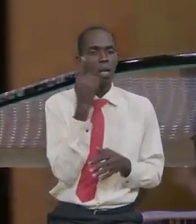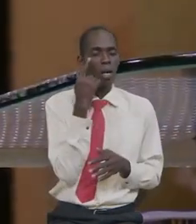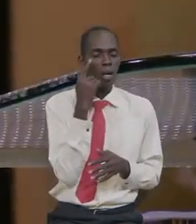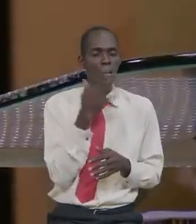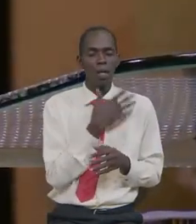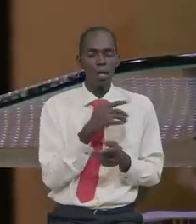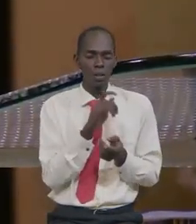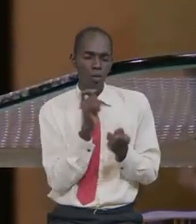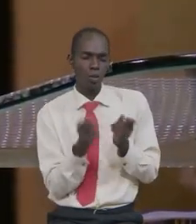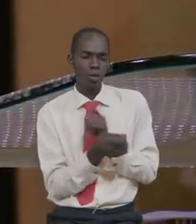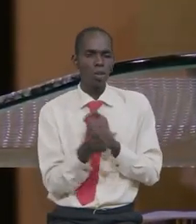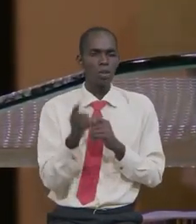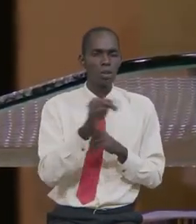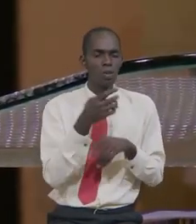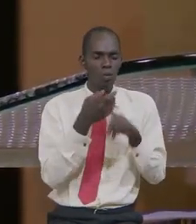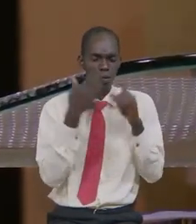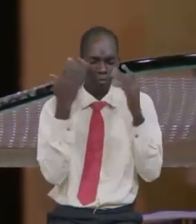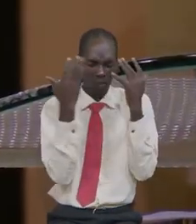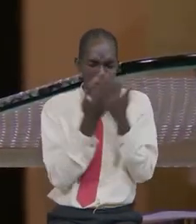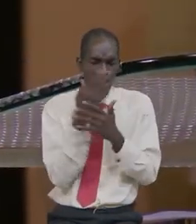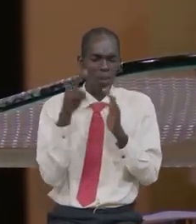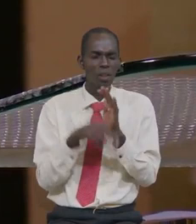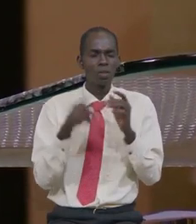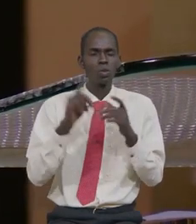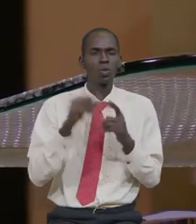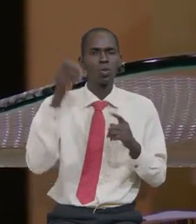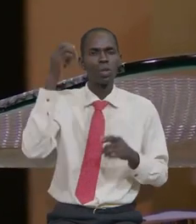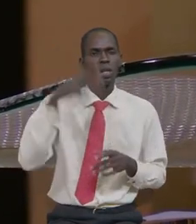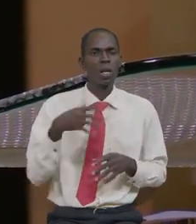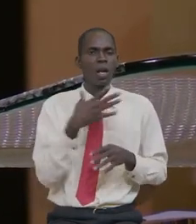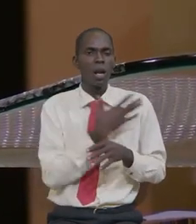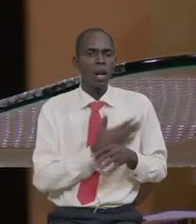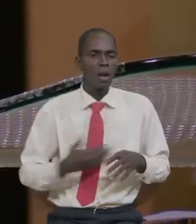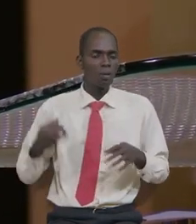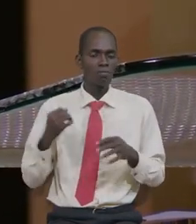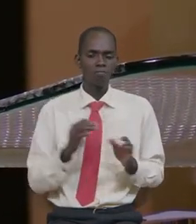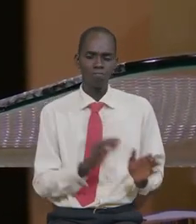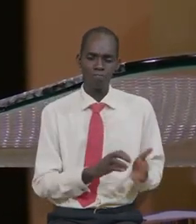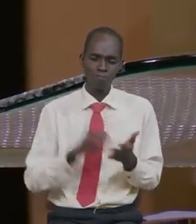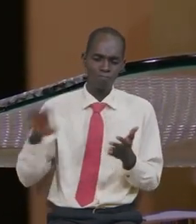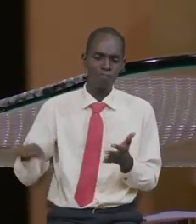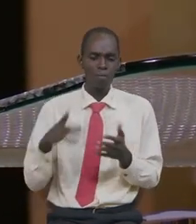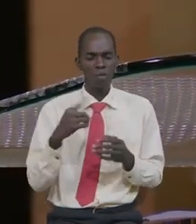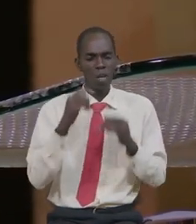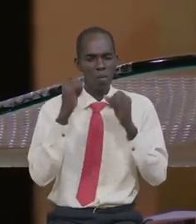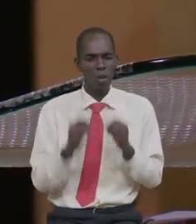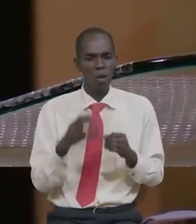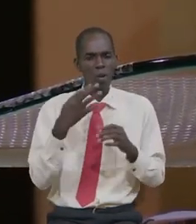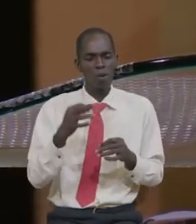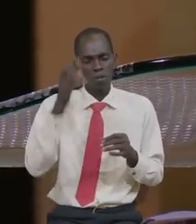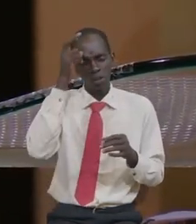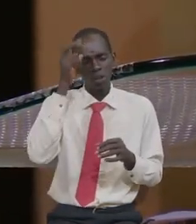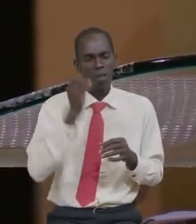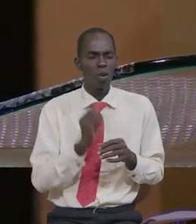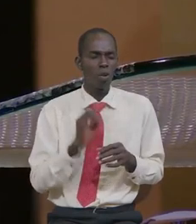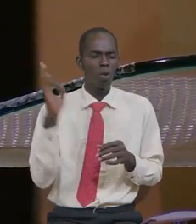from darkness to light and from the power of Satan unto God, that they